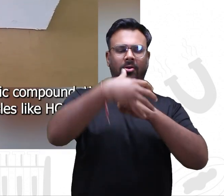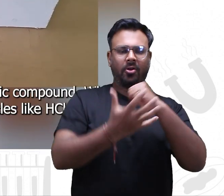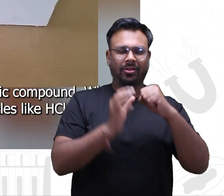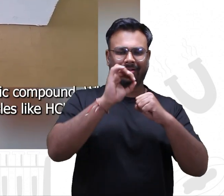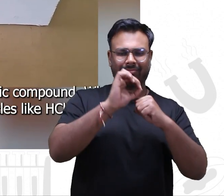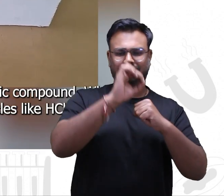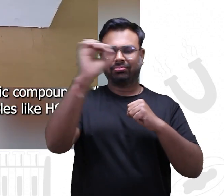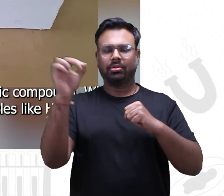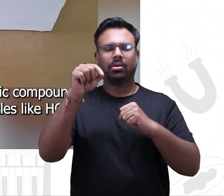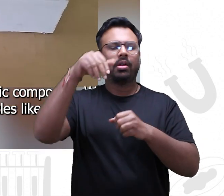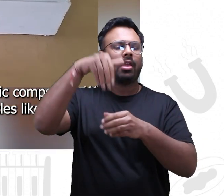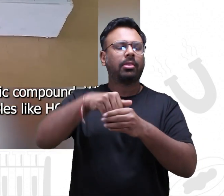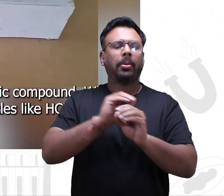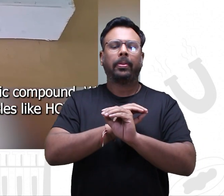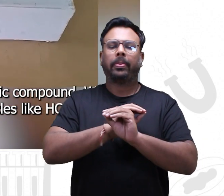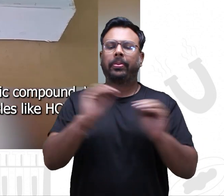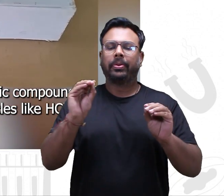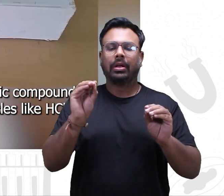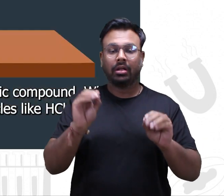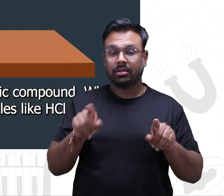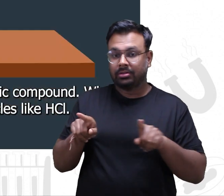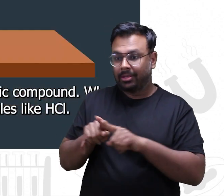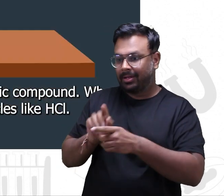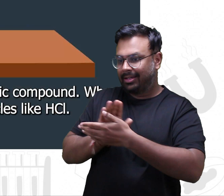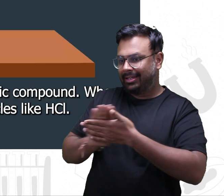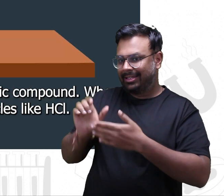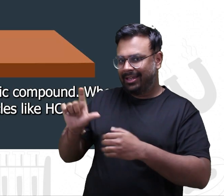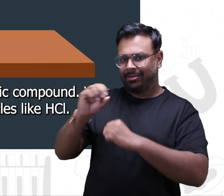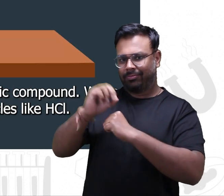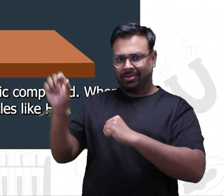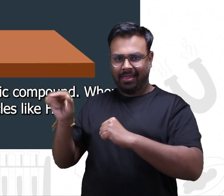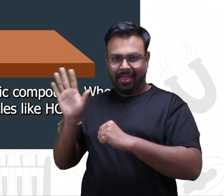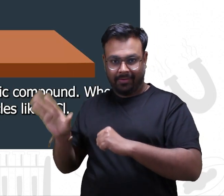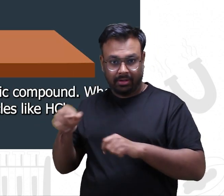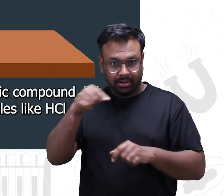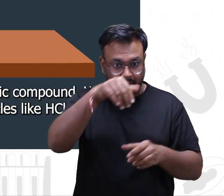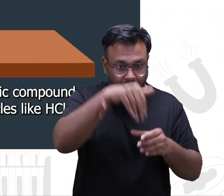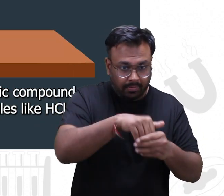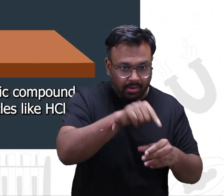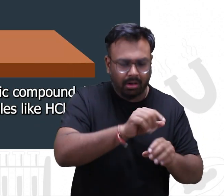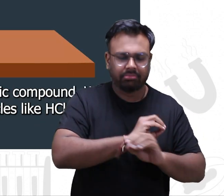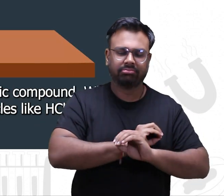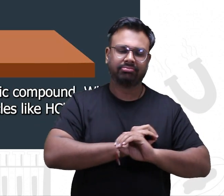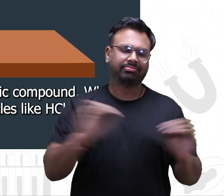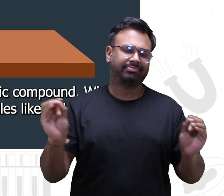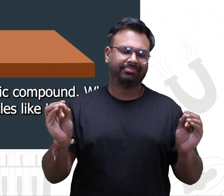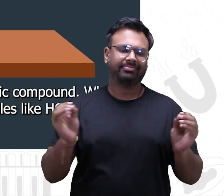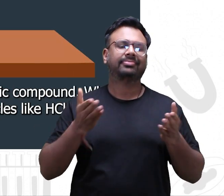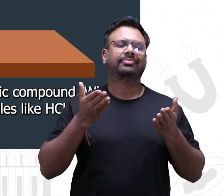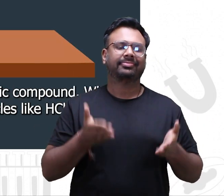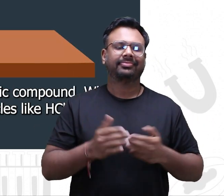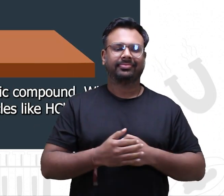Observation: glucose is a molecular compound and not an ionic compound. When glucose dissolves in water, it does